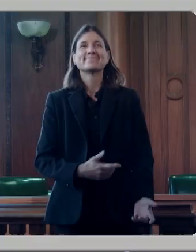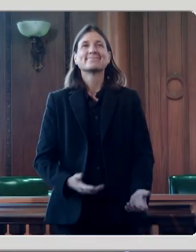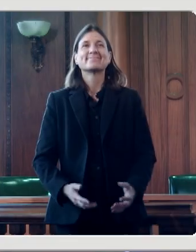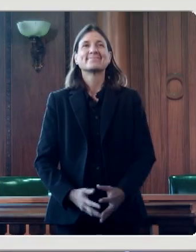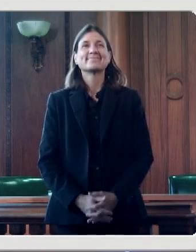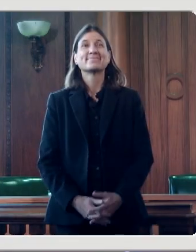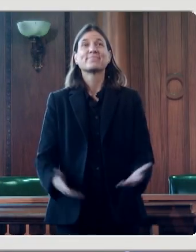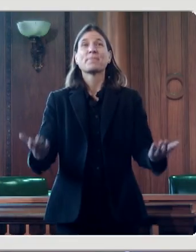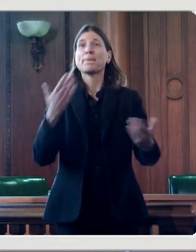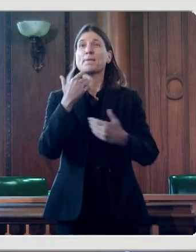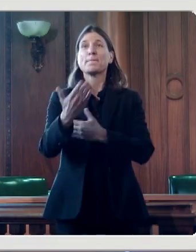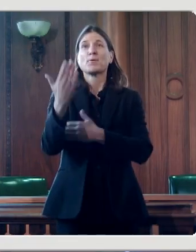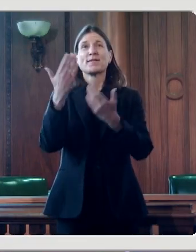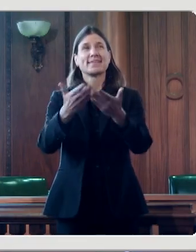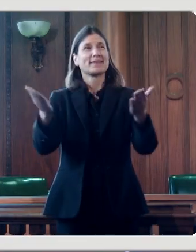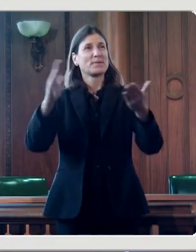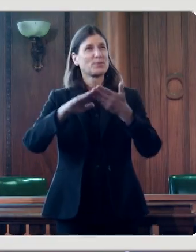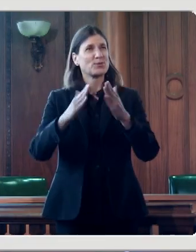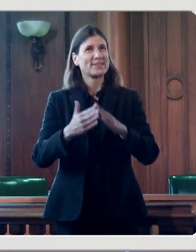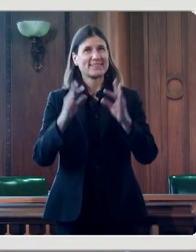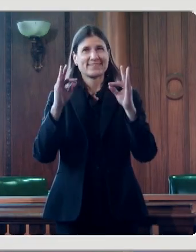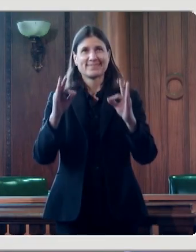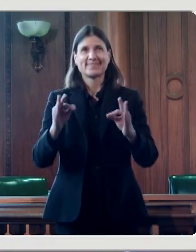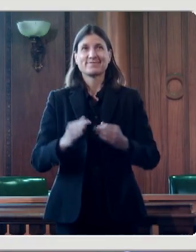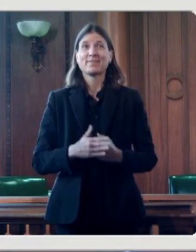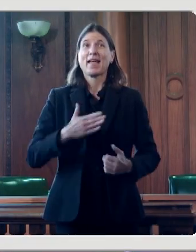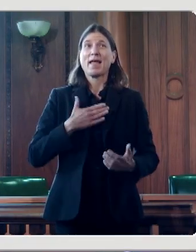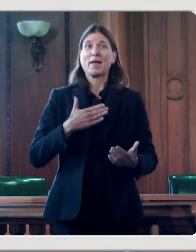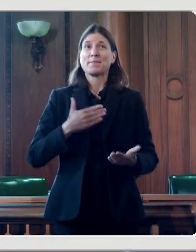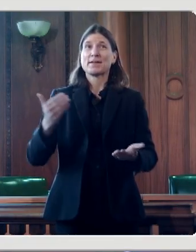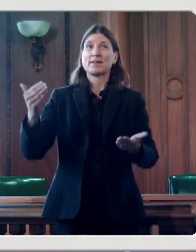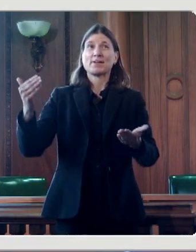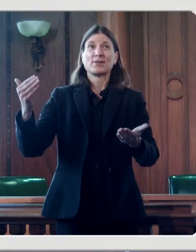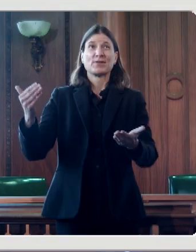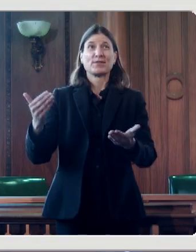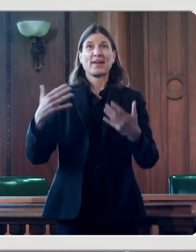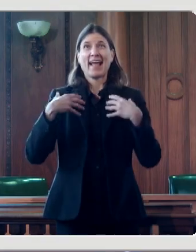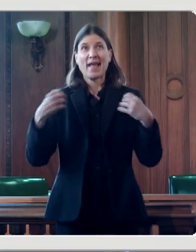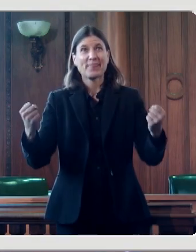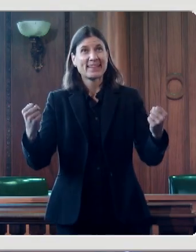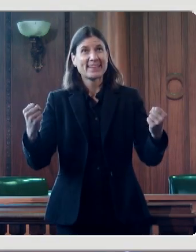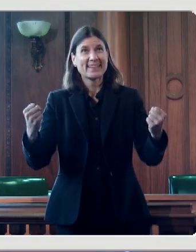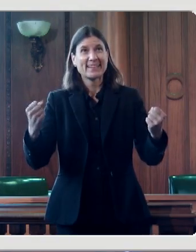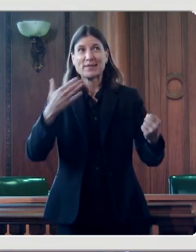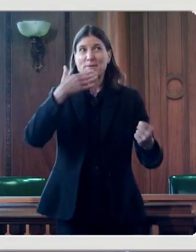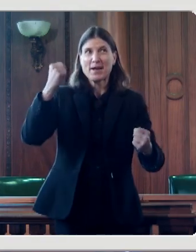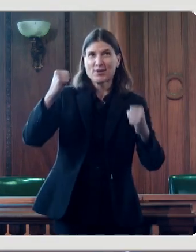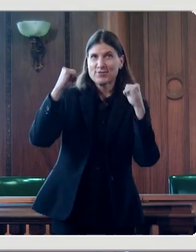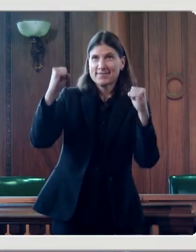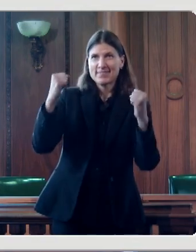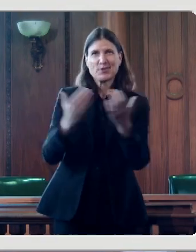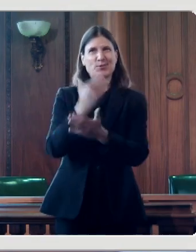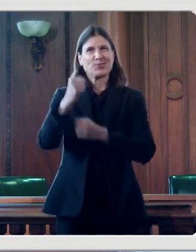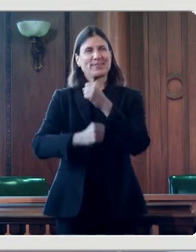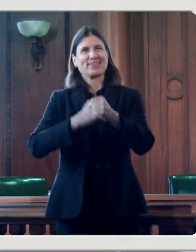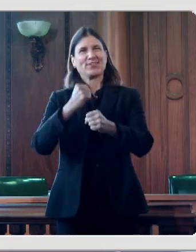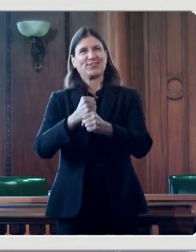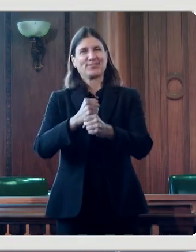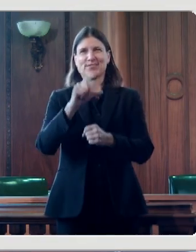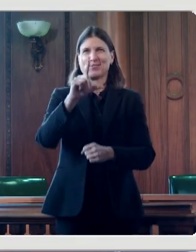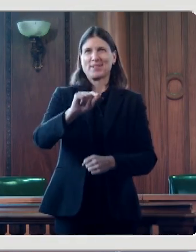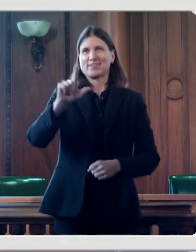Good morning, everyone, and a happy and healthy and much better new year. Out